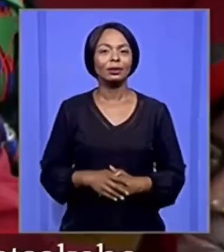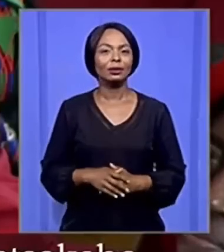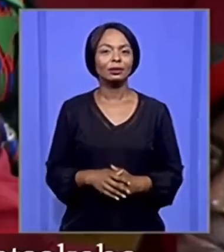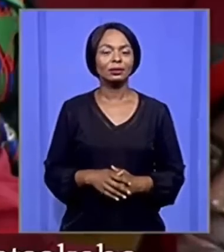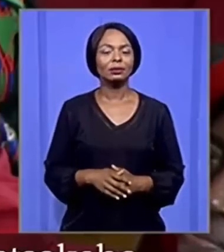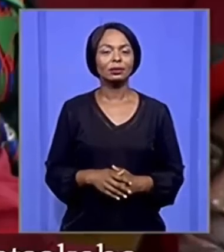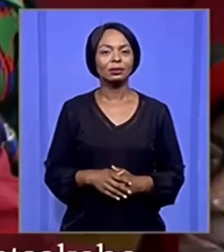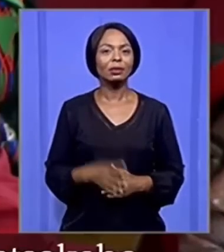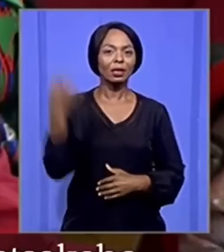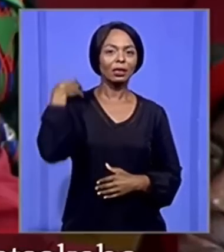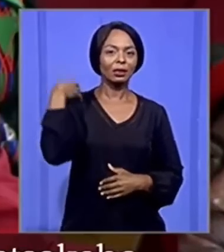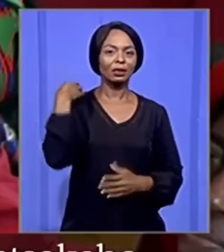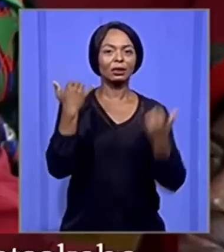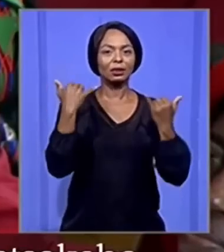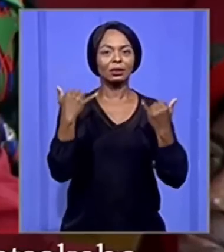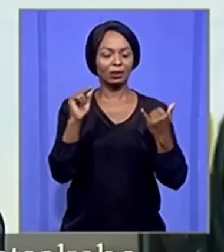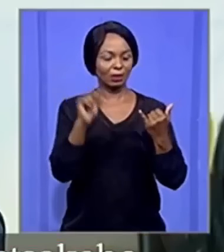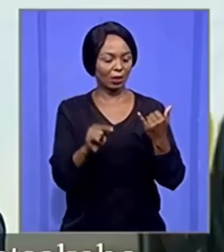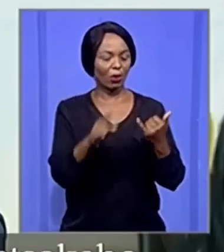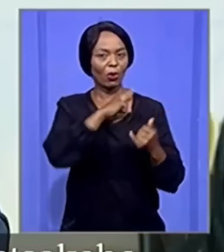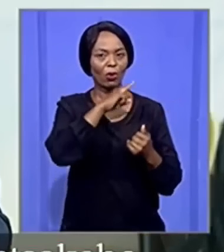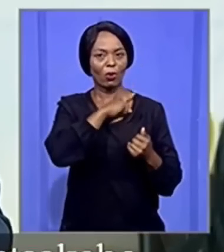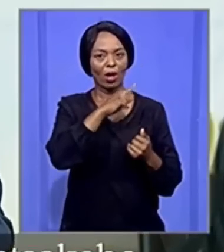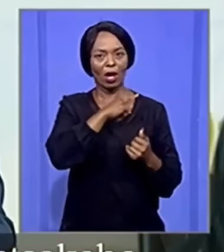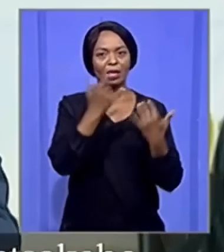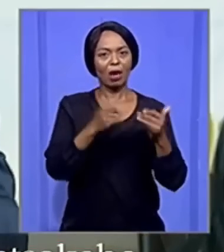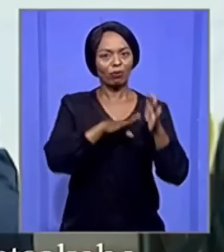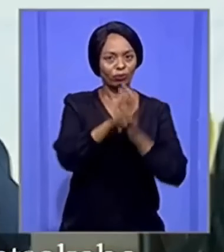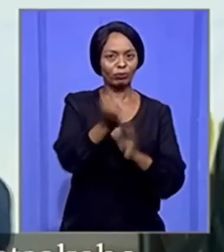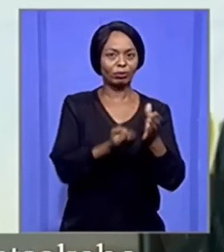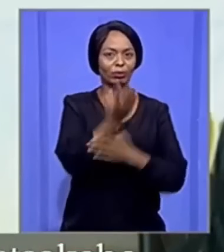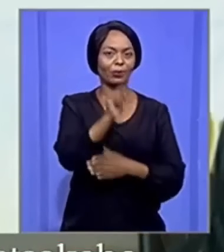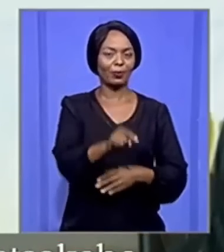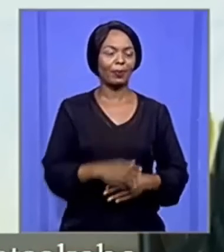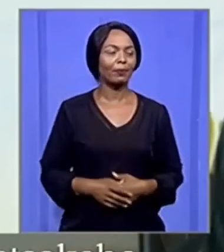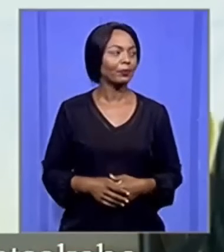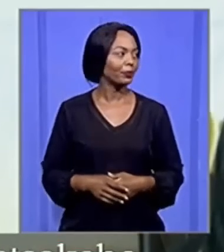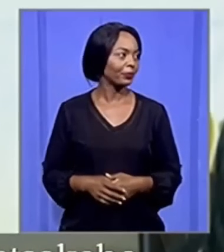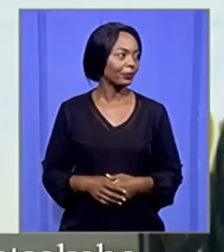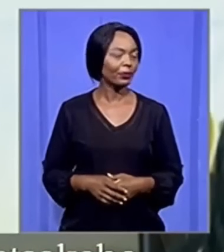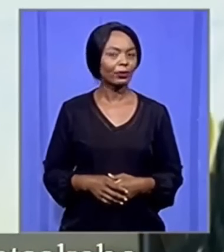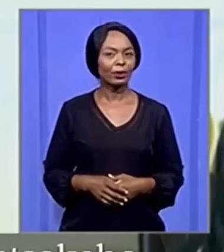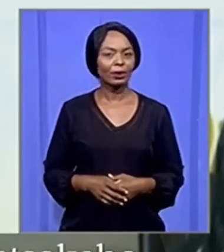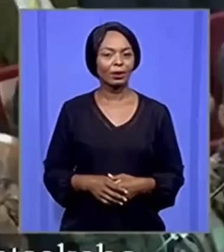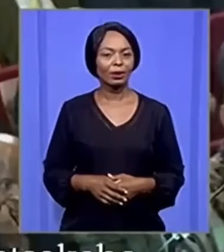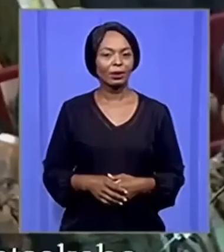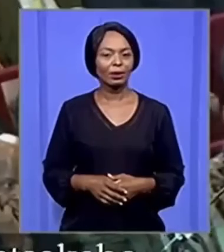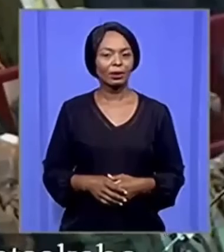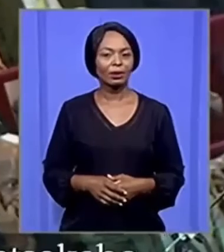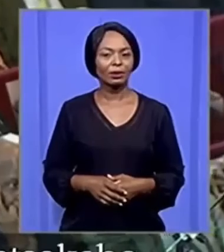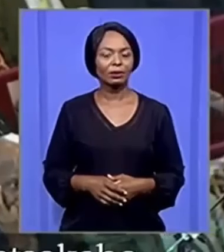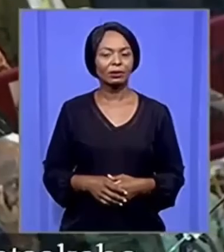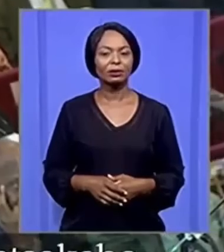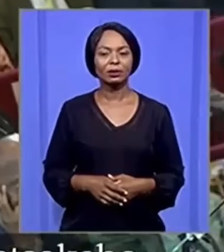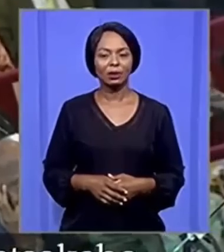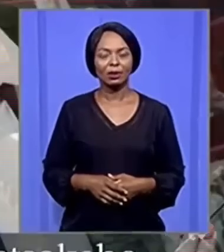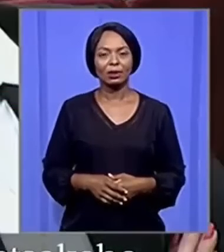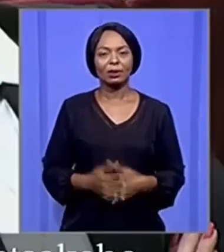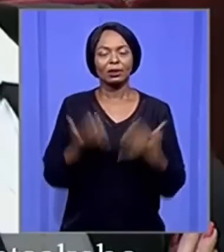latofatsa tona ka go palelwa ke go tlhagisa maano a kgolo ya ikonomi mme a go ngoka batlhophi pele ga ditlhopho kakaretso